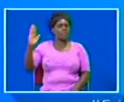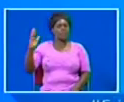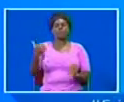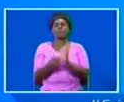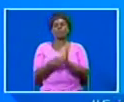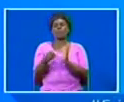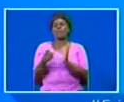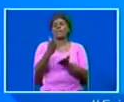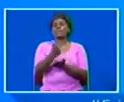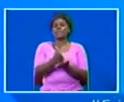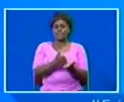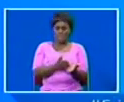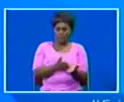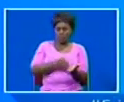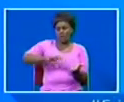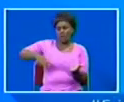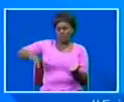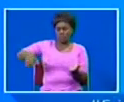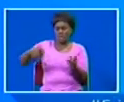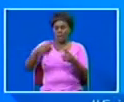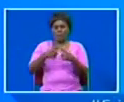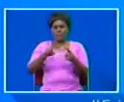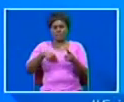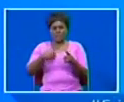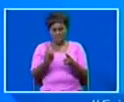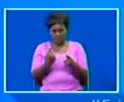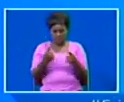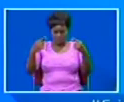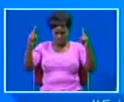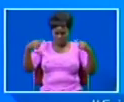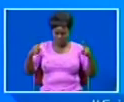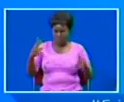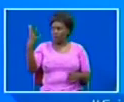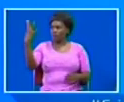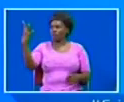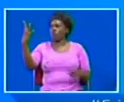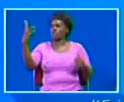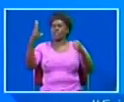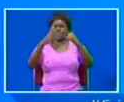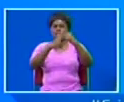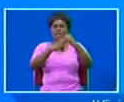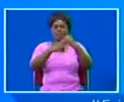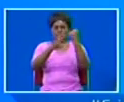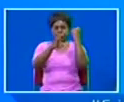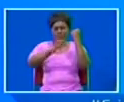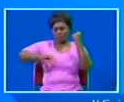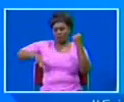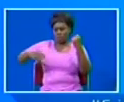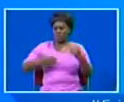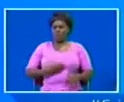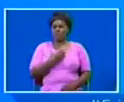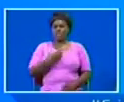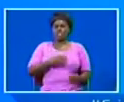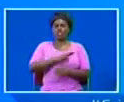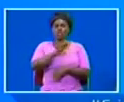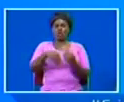issue in some of the counties. But we are going to make it to all the 47 counties. And we are going to visit all the students that we are